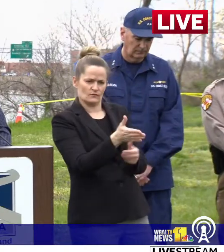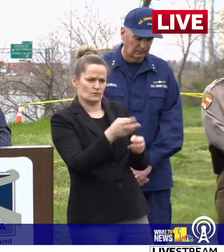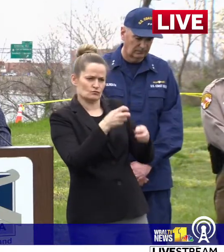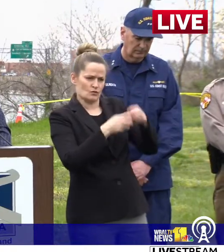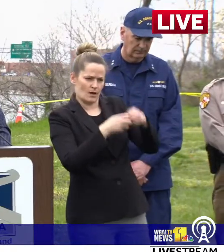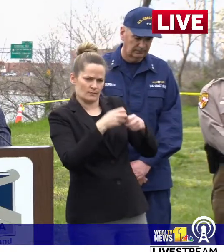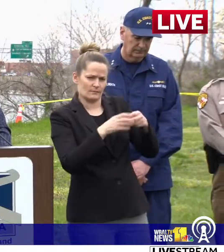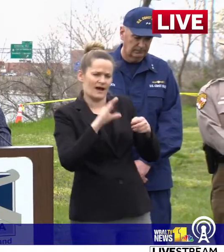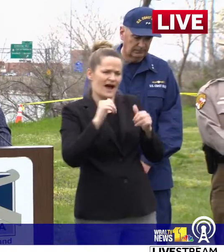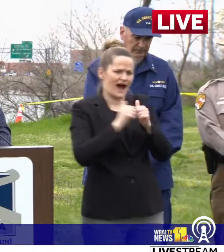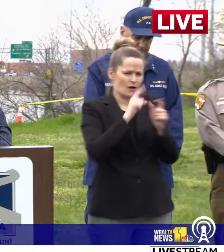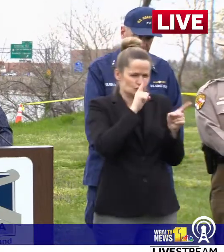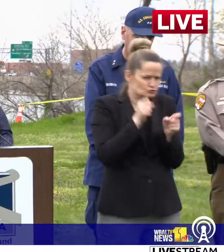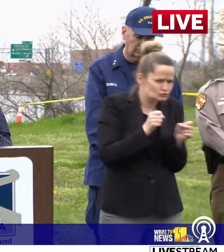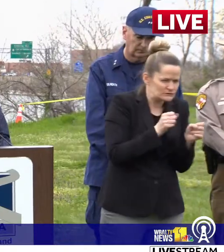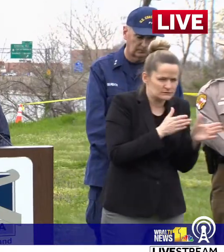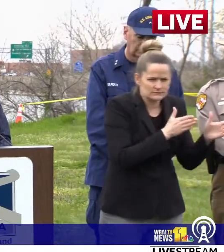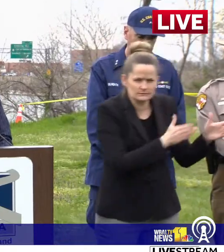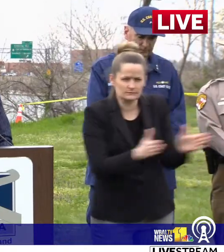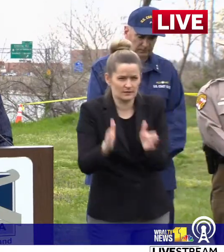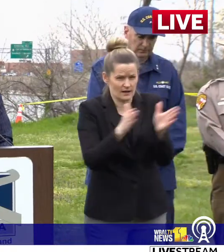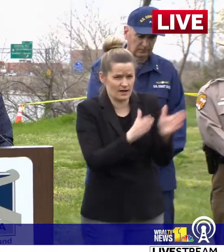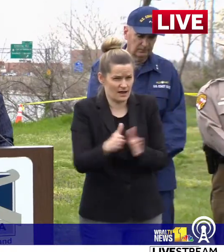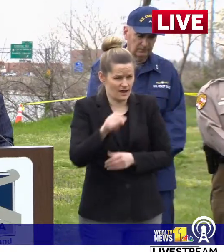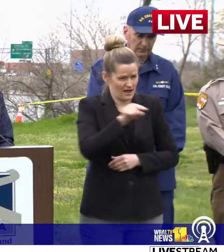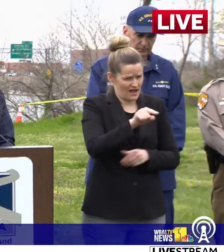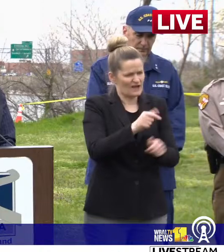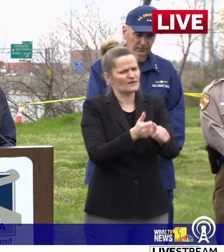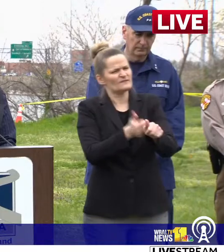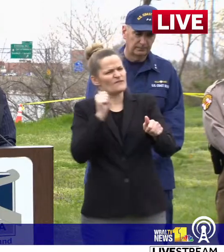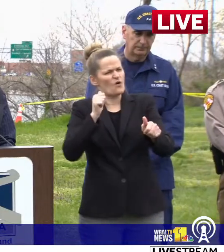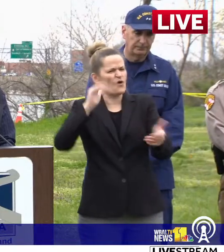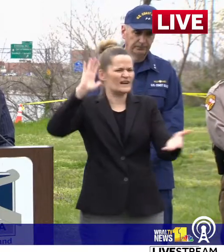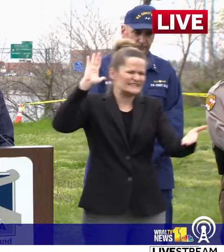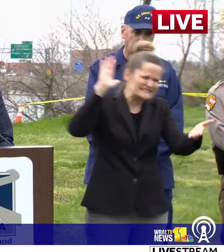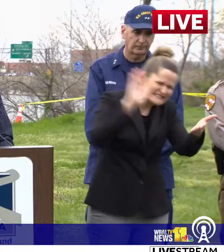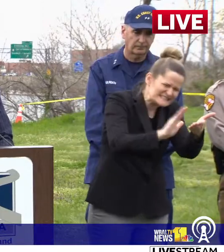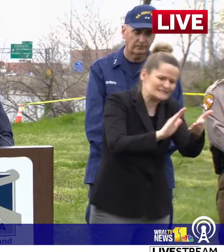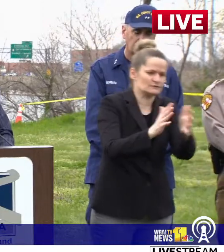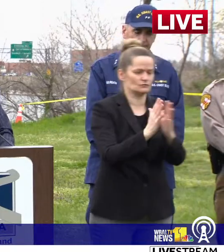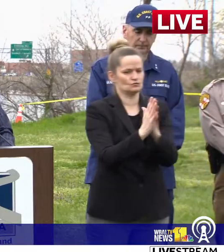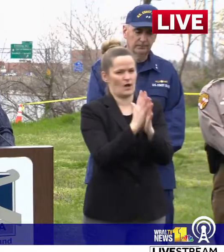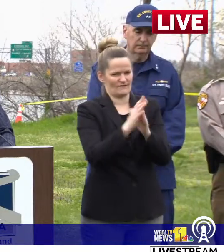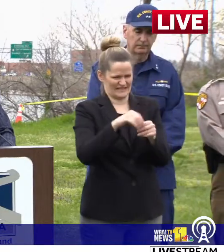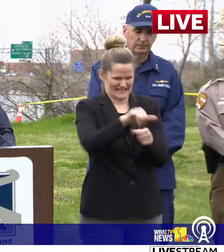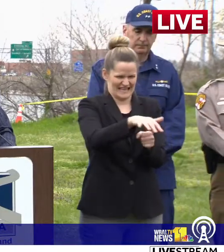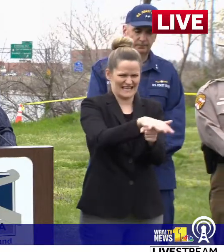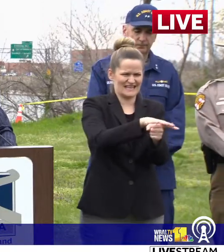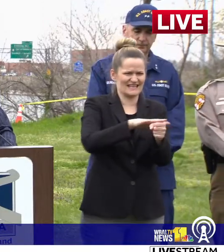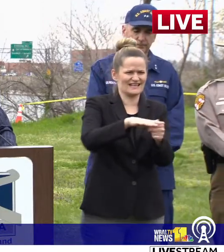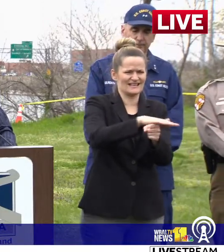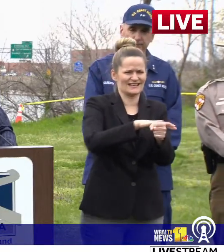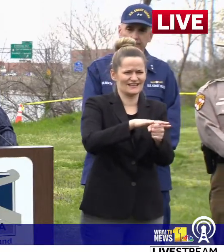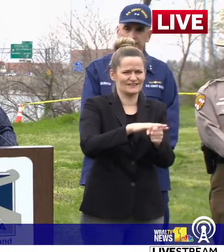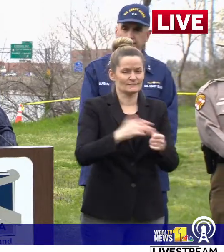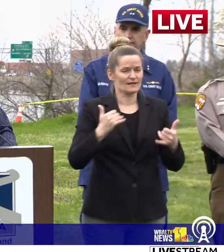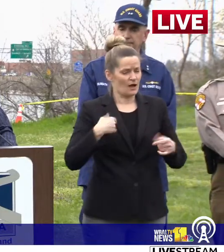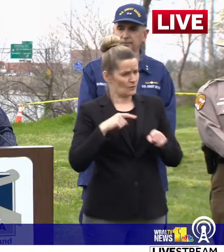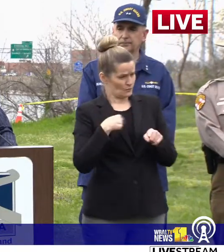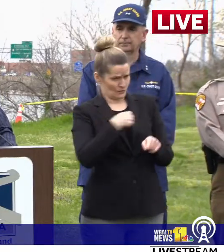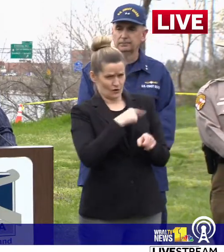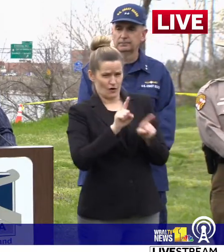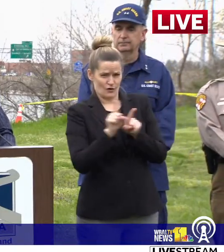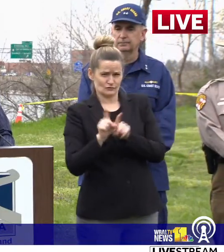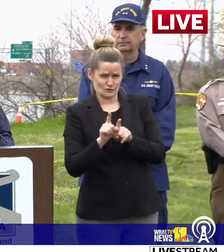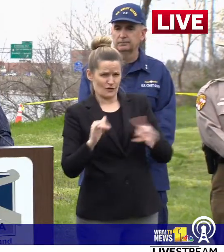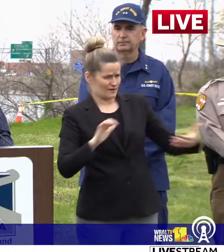some of the issues we may be facing. We also are working with our partners at the Baltimore Metropolitan Council. And we're doing that because they have traffic